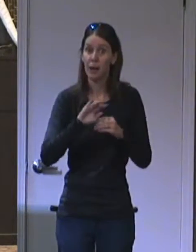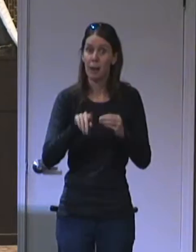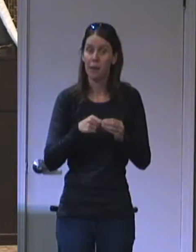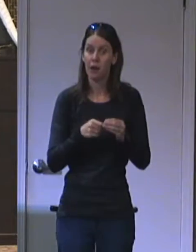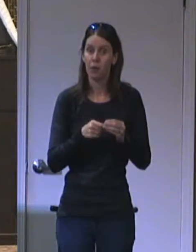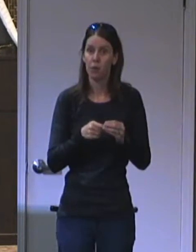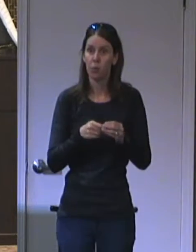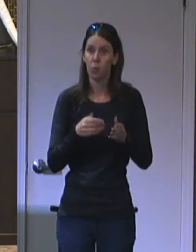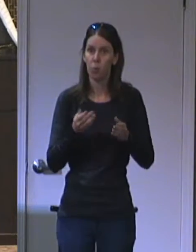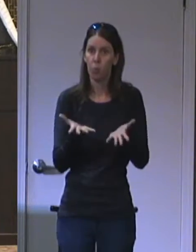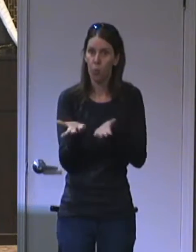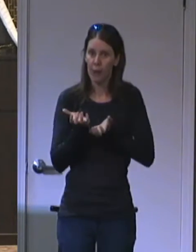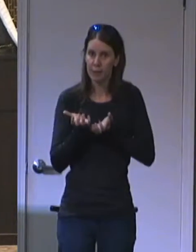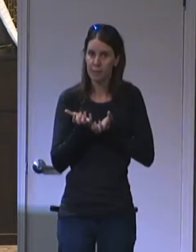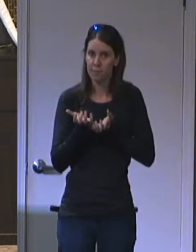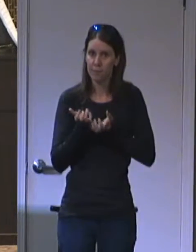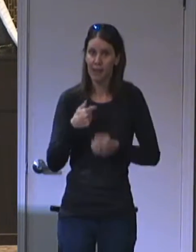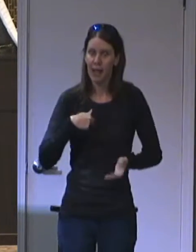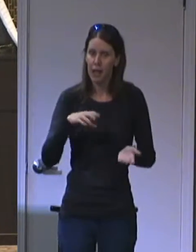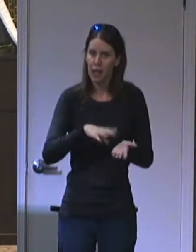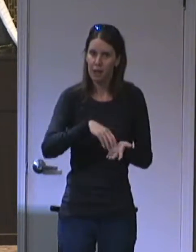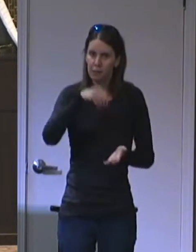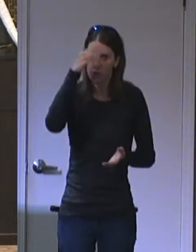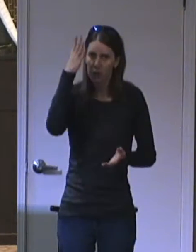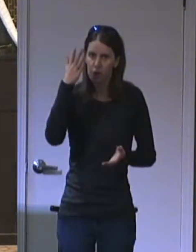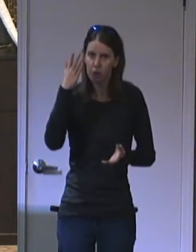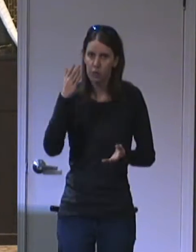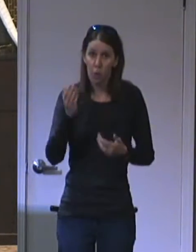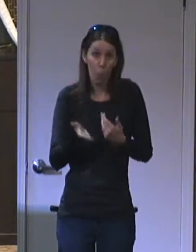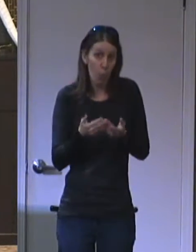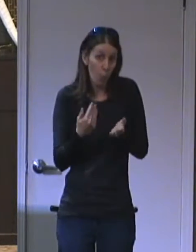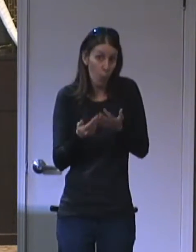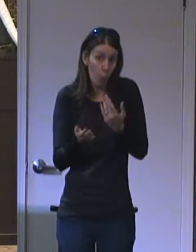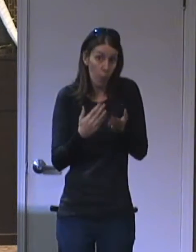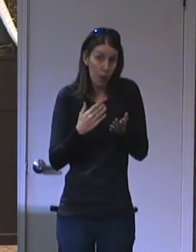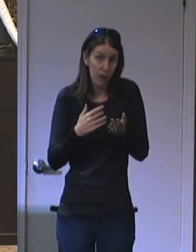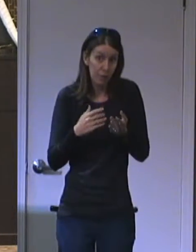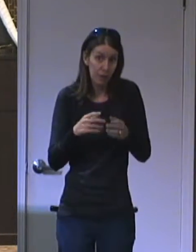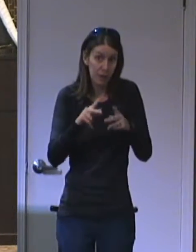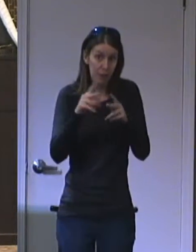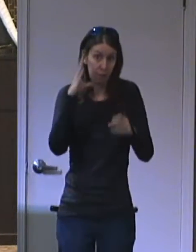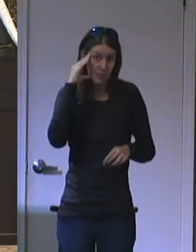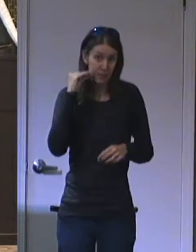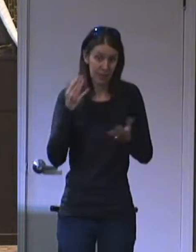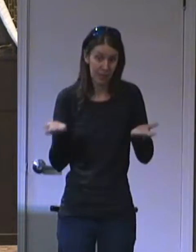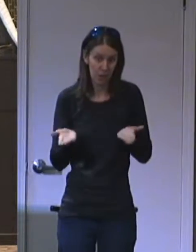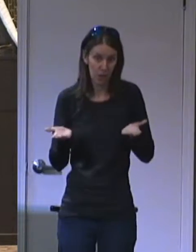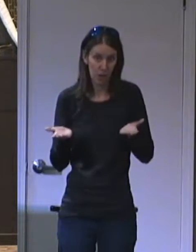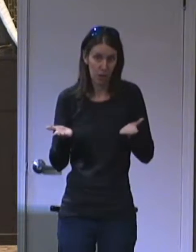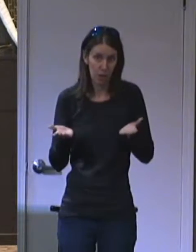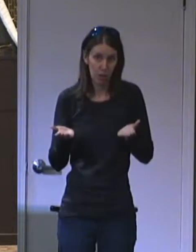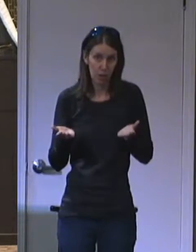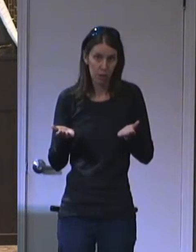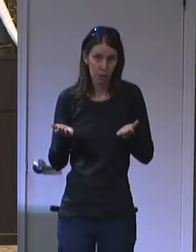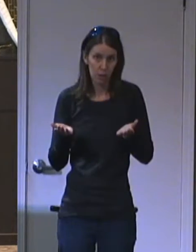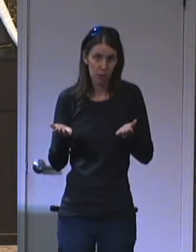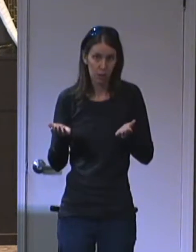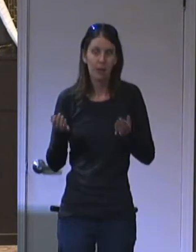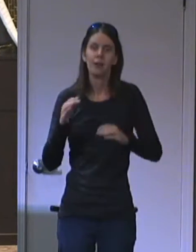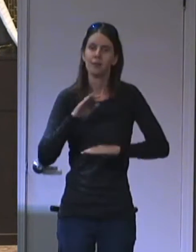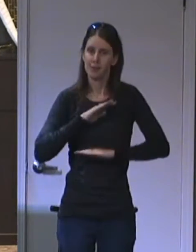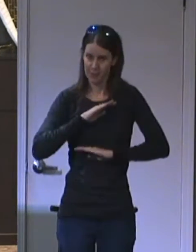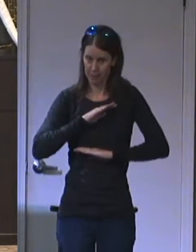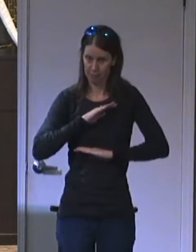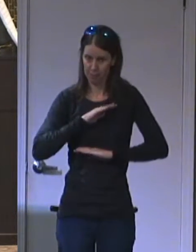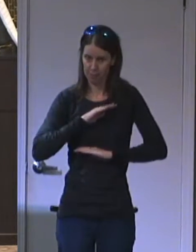want, for I have learned in whatsoever state I am, therewith to be content.